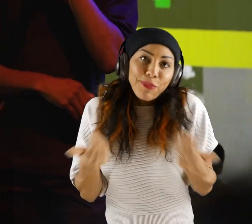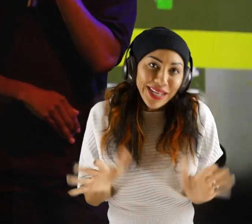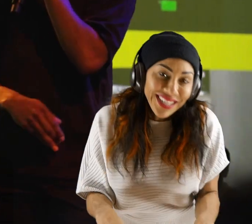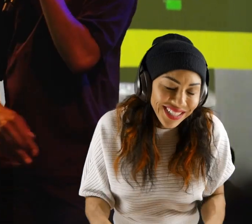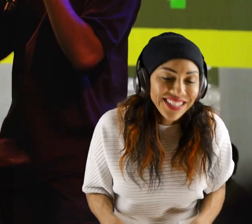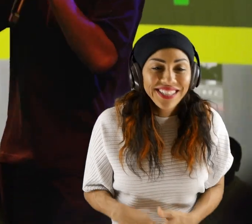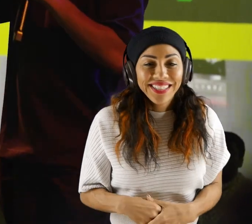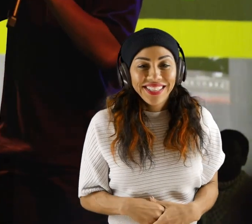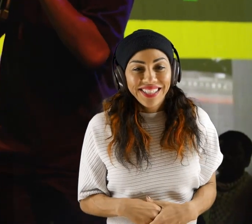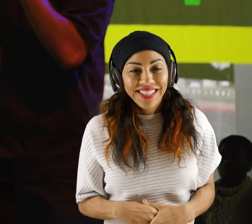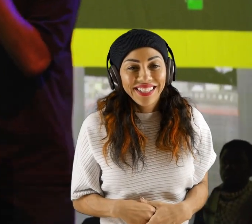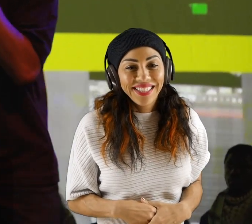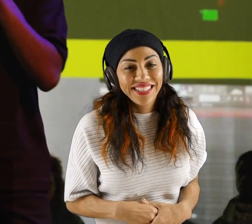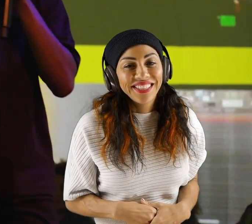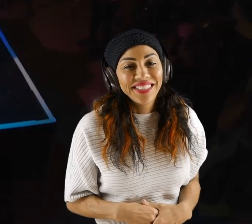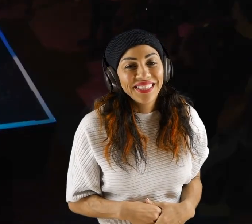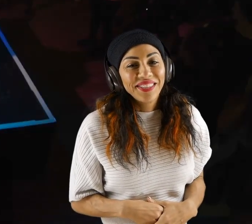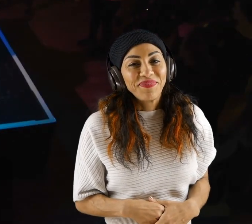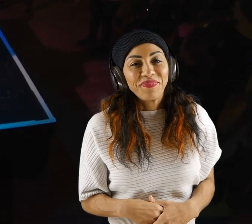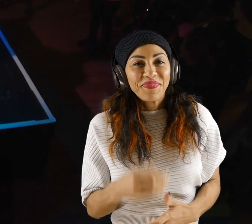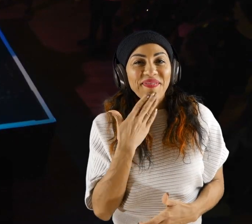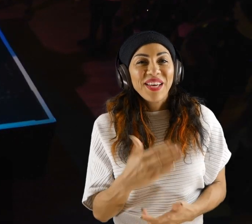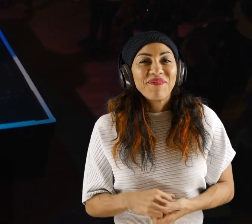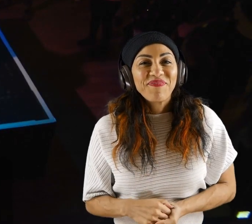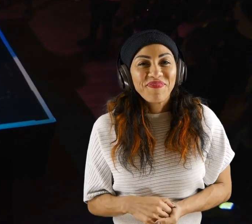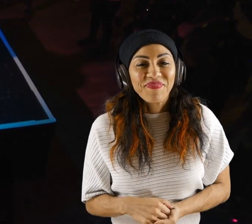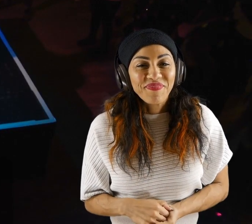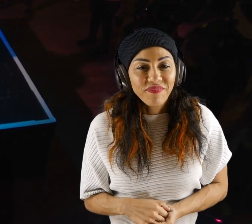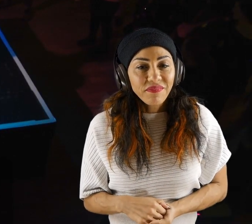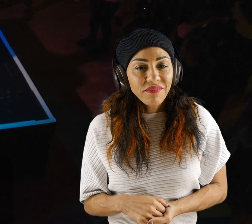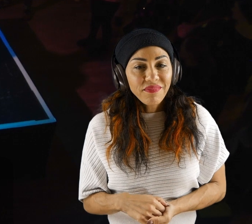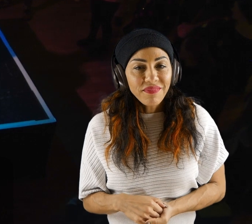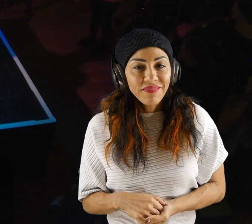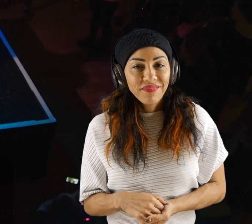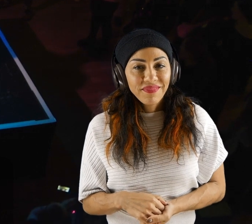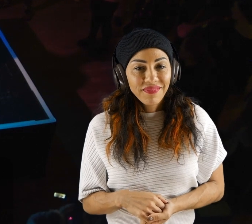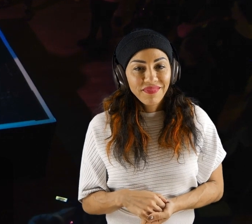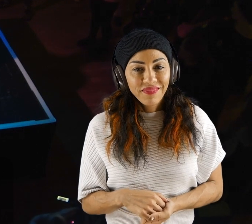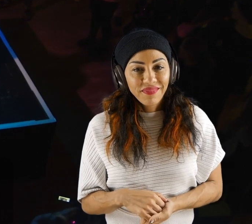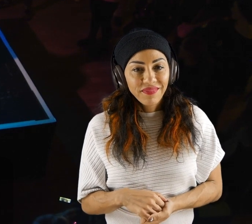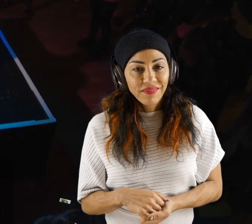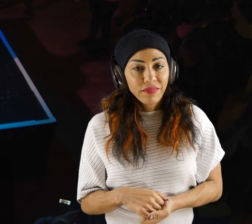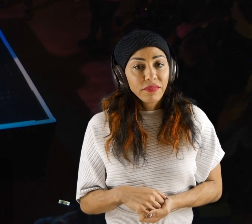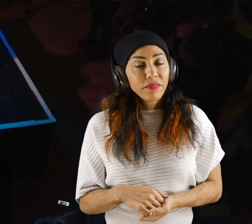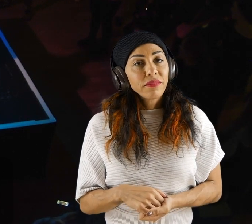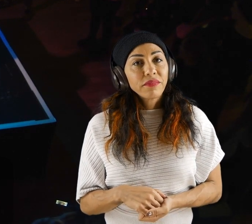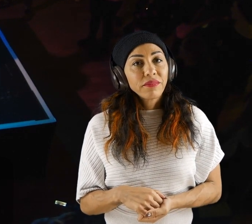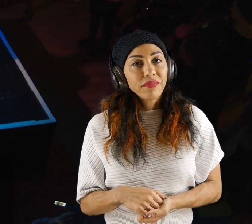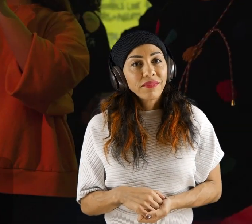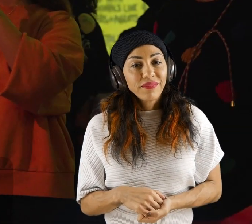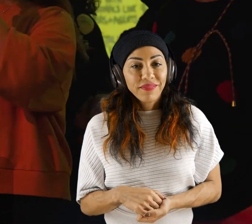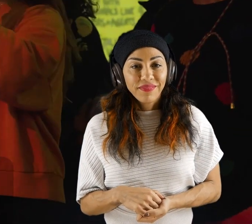Big up. Thank you. How do you feel about putting on workshops in the places that you do